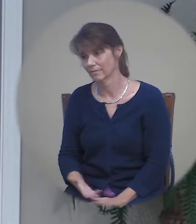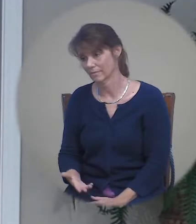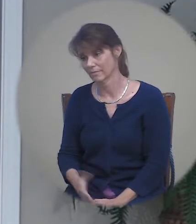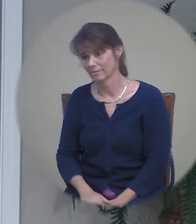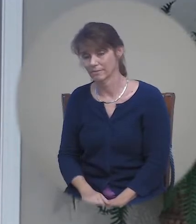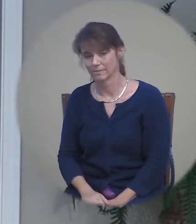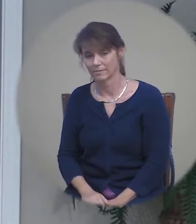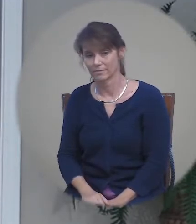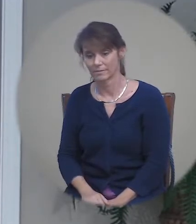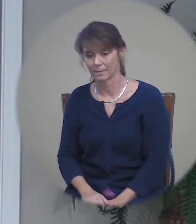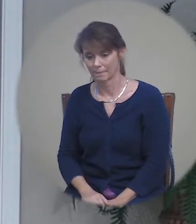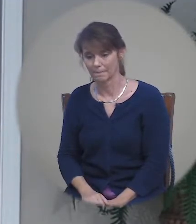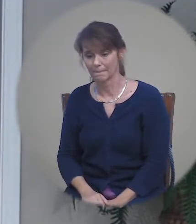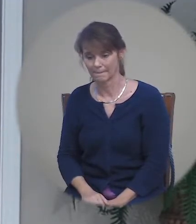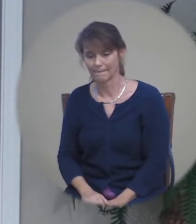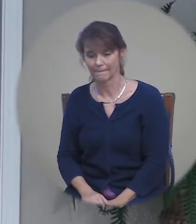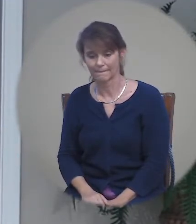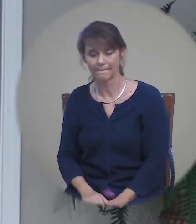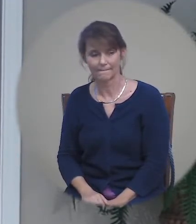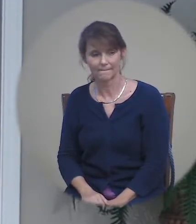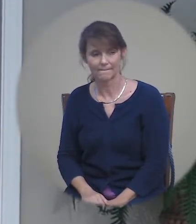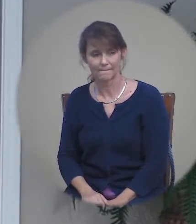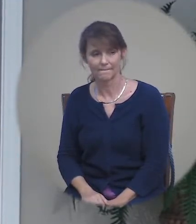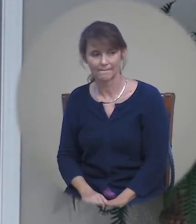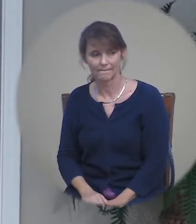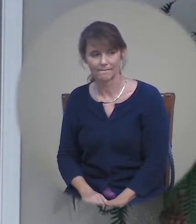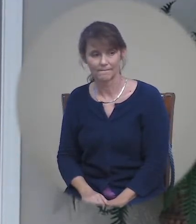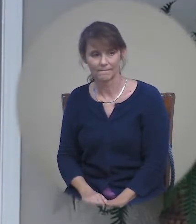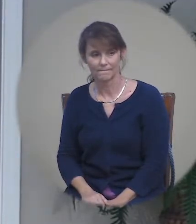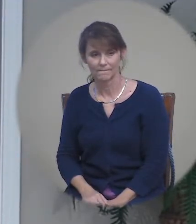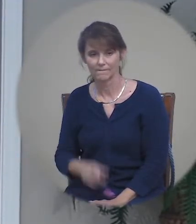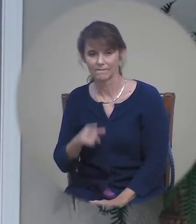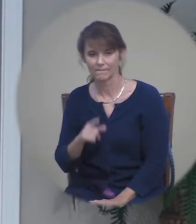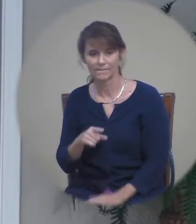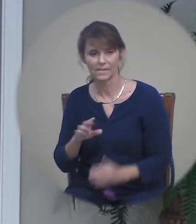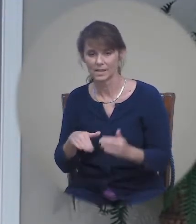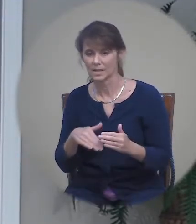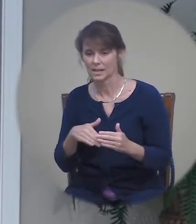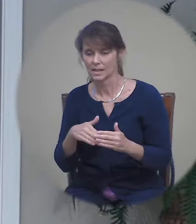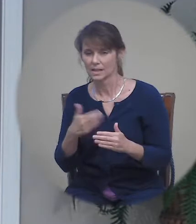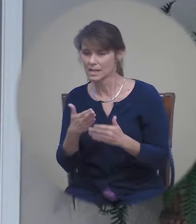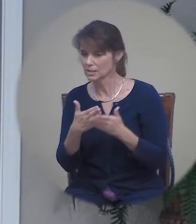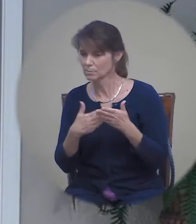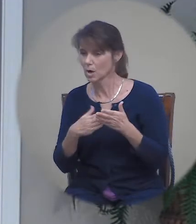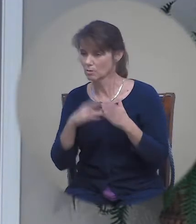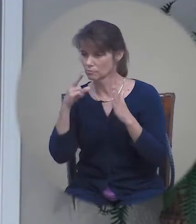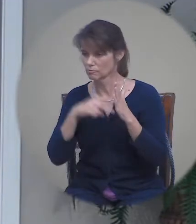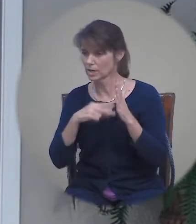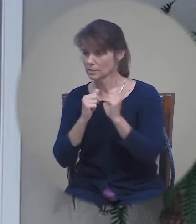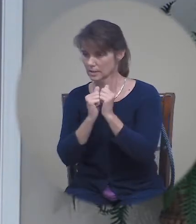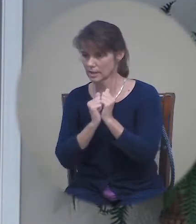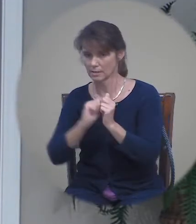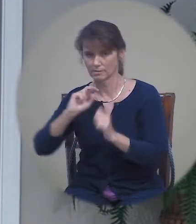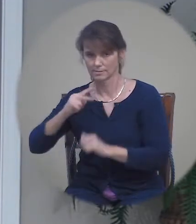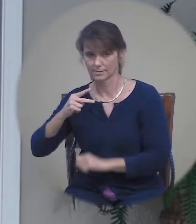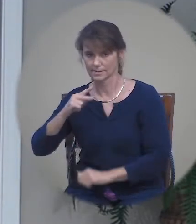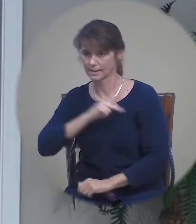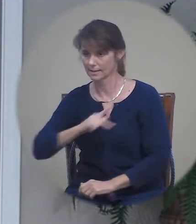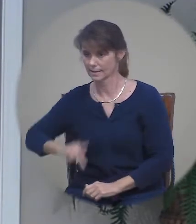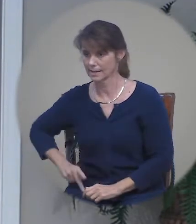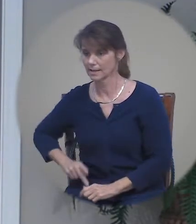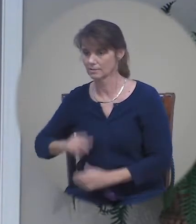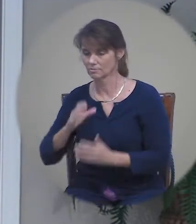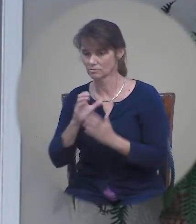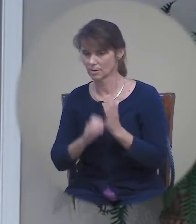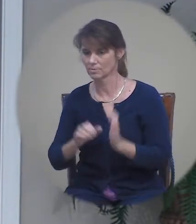Matt. Anybody else? Okay, let's just read this together. So let's pick up the reading in 2 Kings chapter